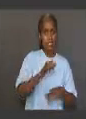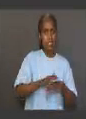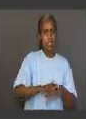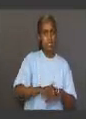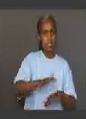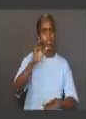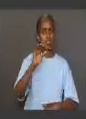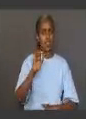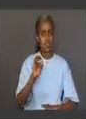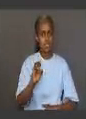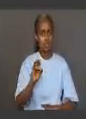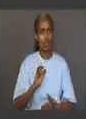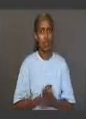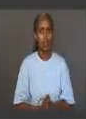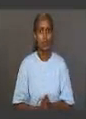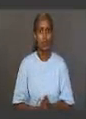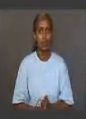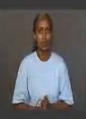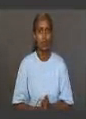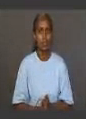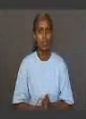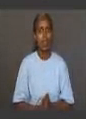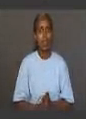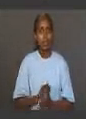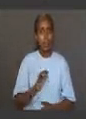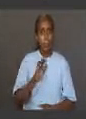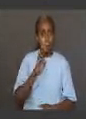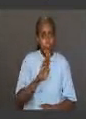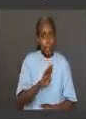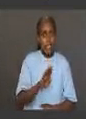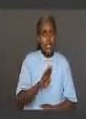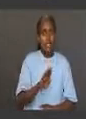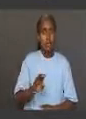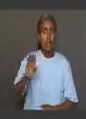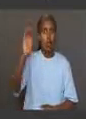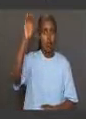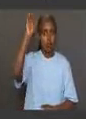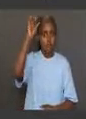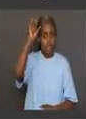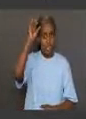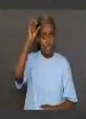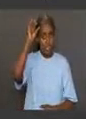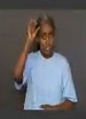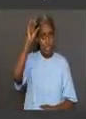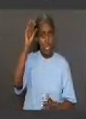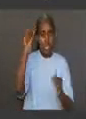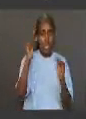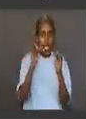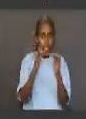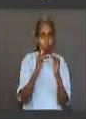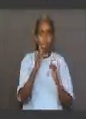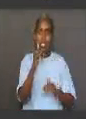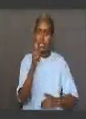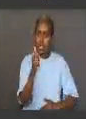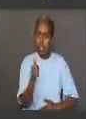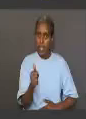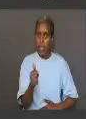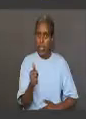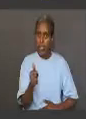greater than 0, b to the power of c equals